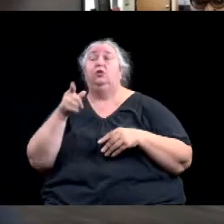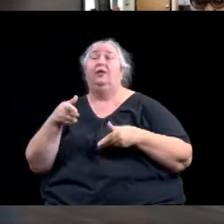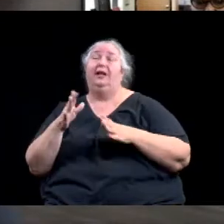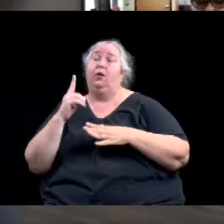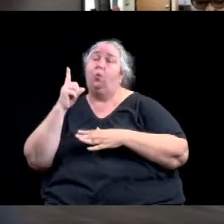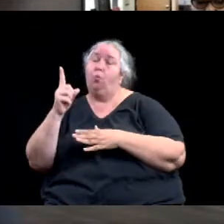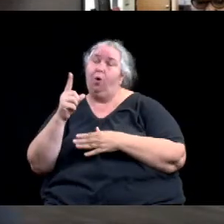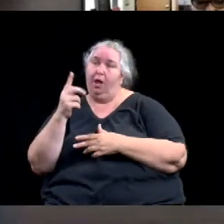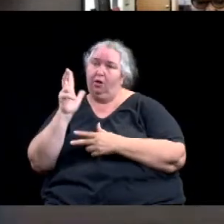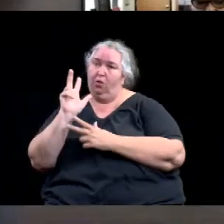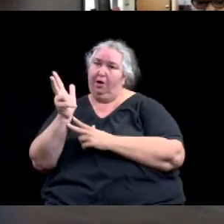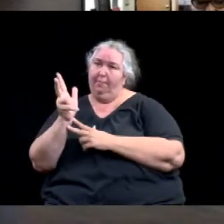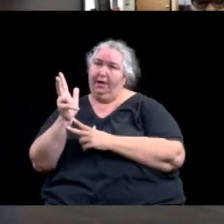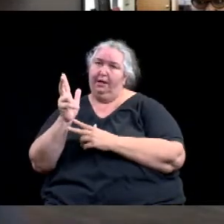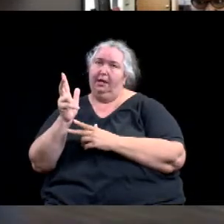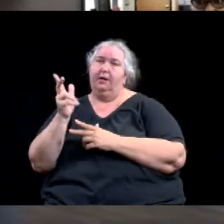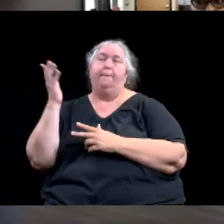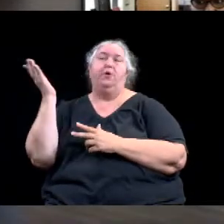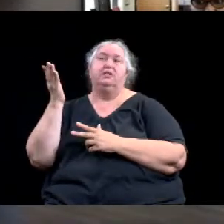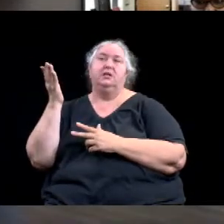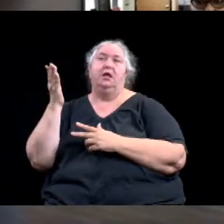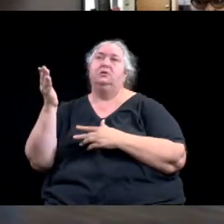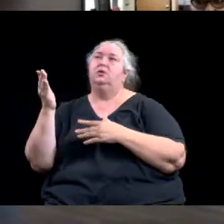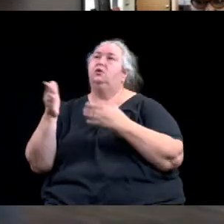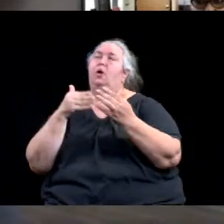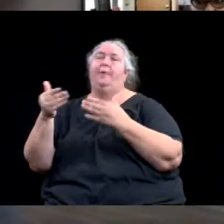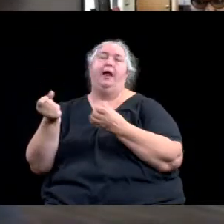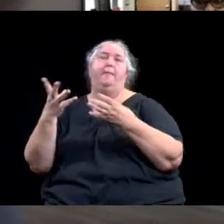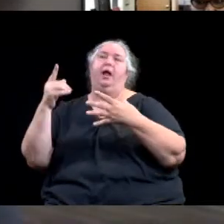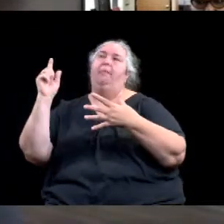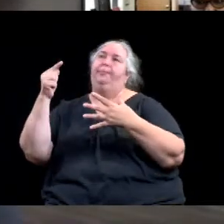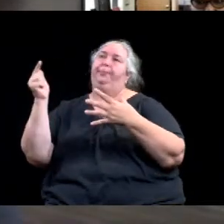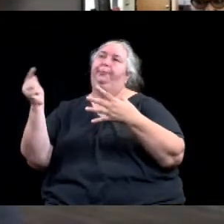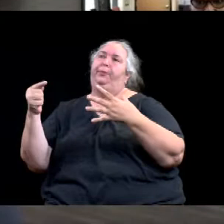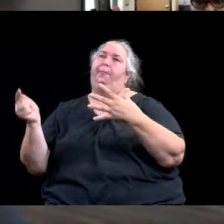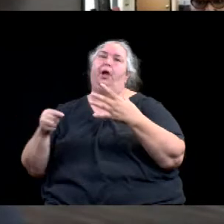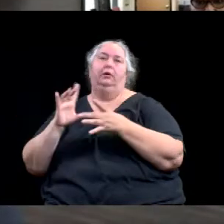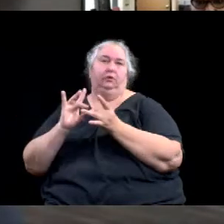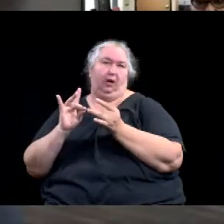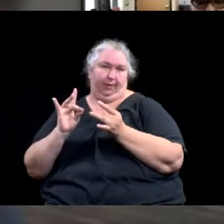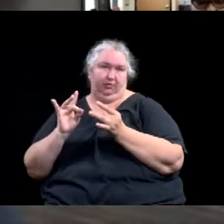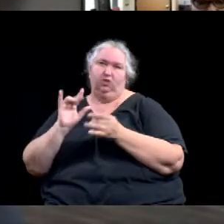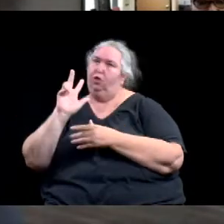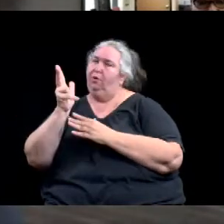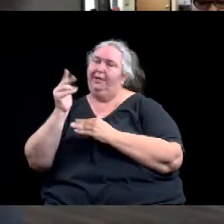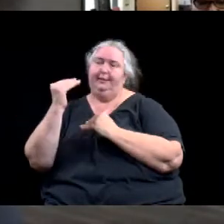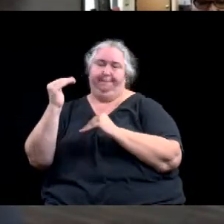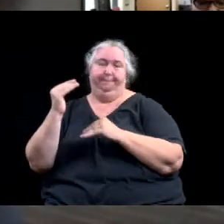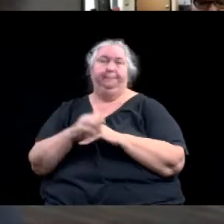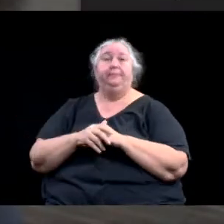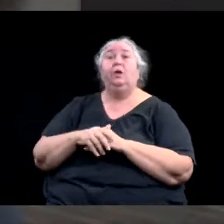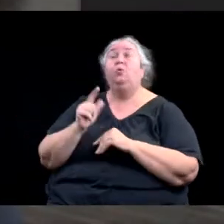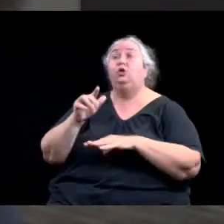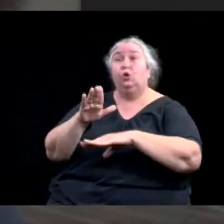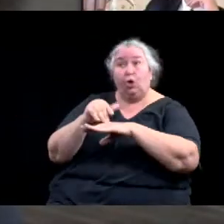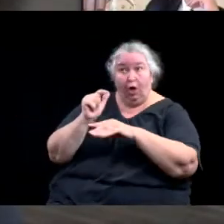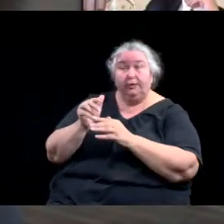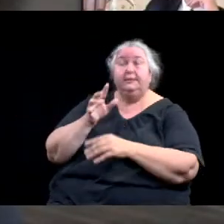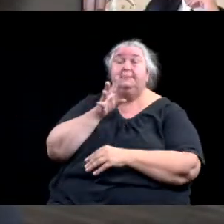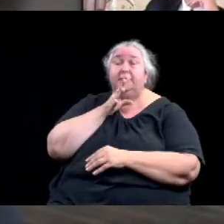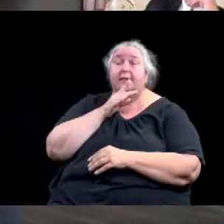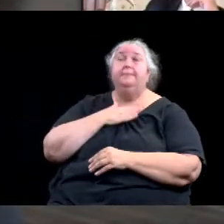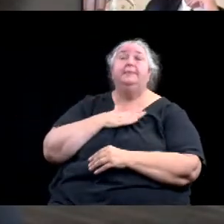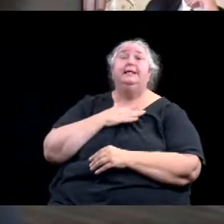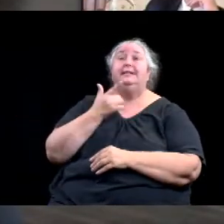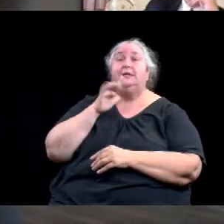to speak, please state your name for the record. Any person making personal, impertinent, or slanderous remarks, or who